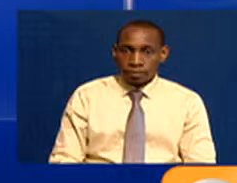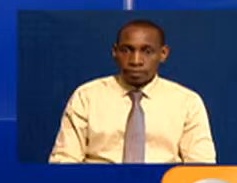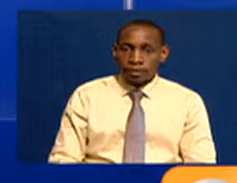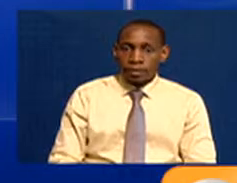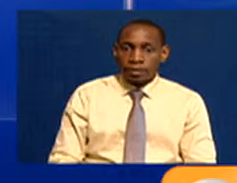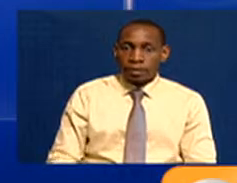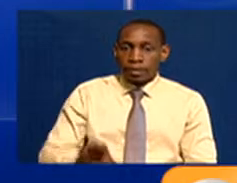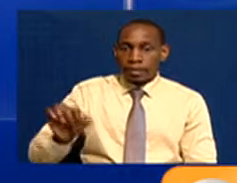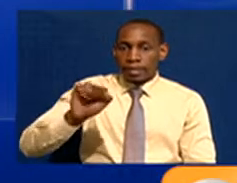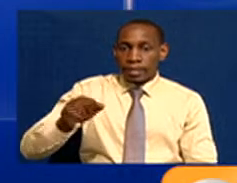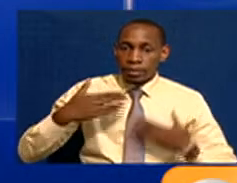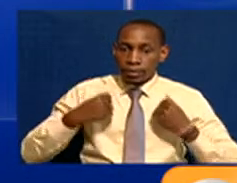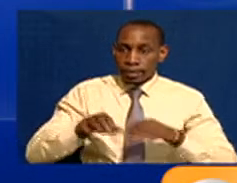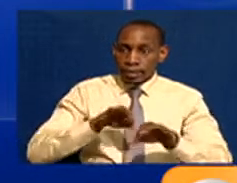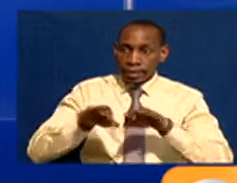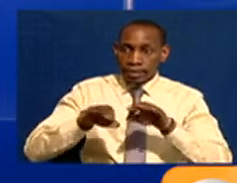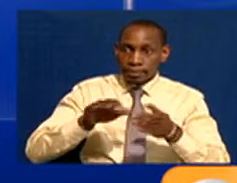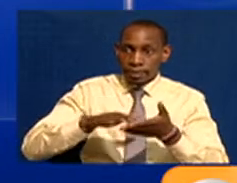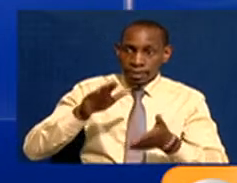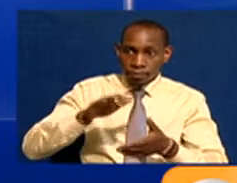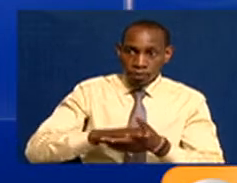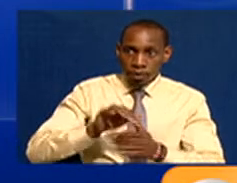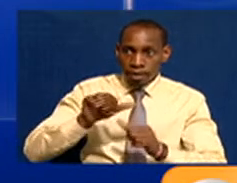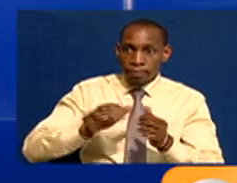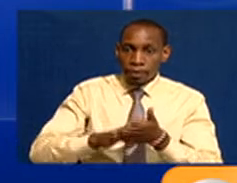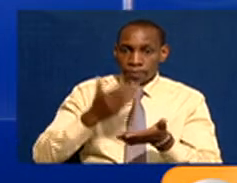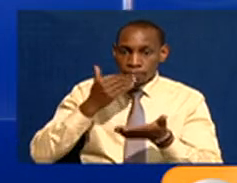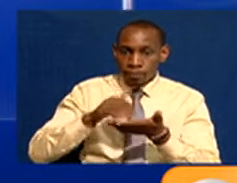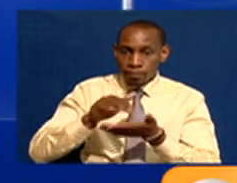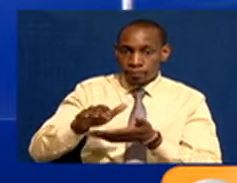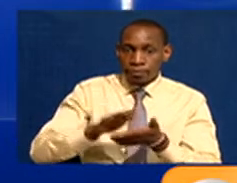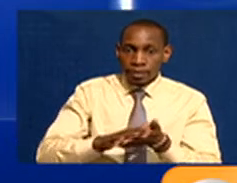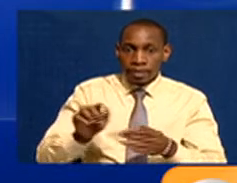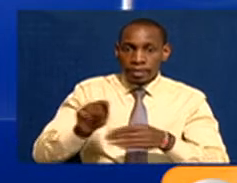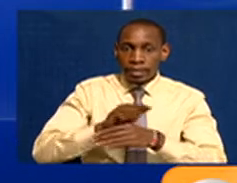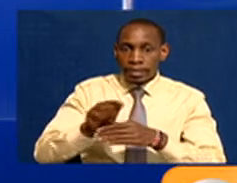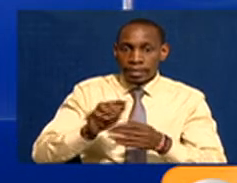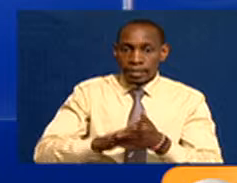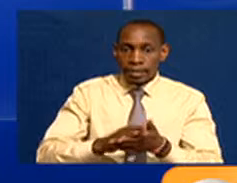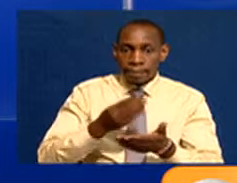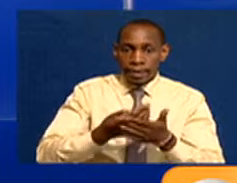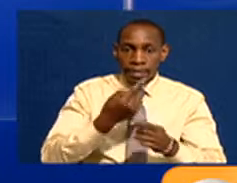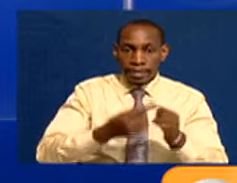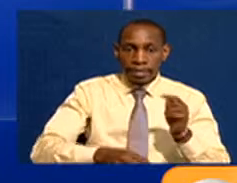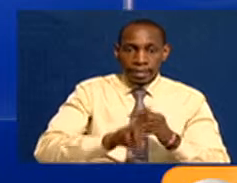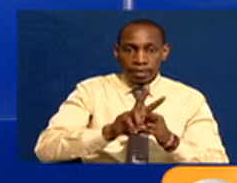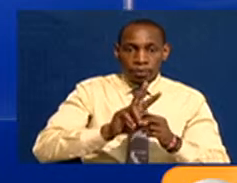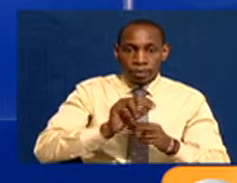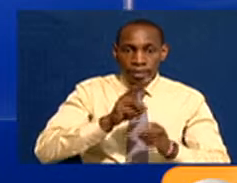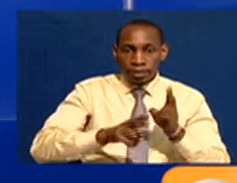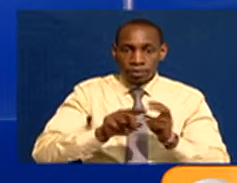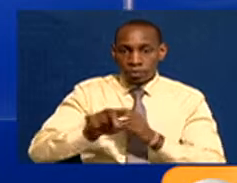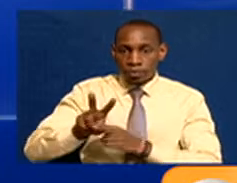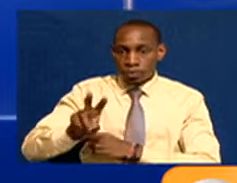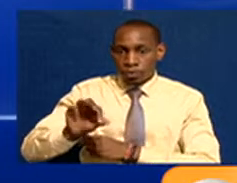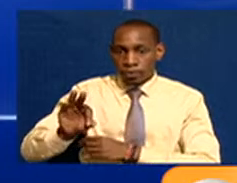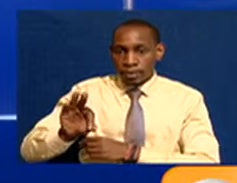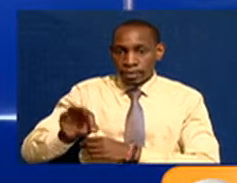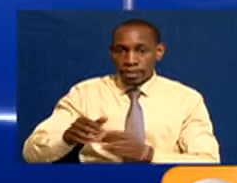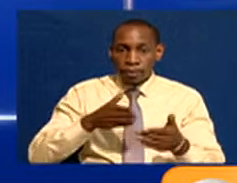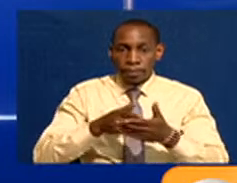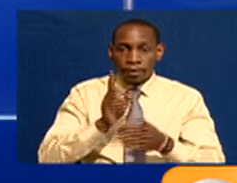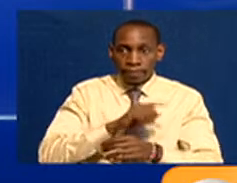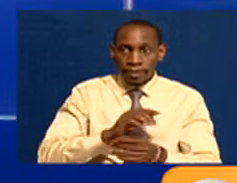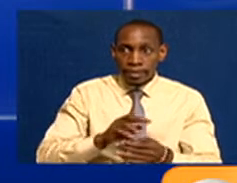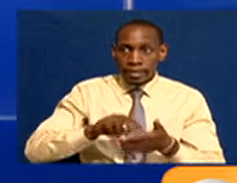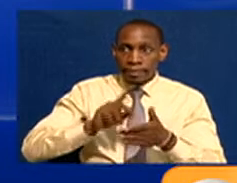for Health to elaborate more on a circulating memo that training for financial year 2022-23 remains frozen. Does